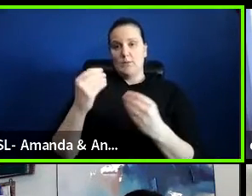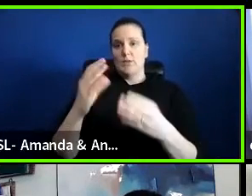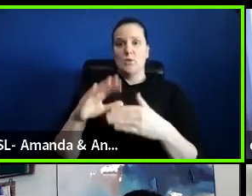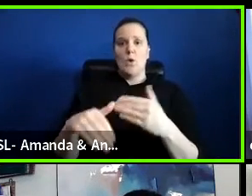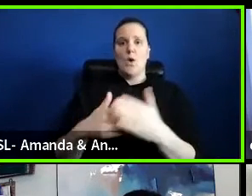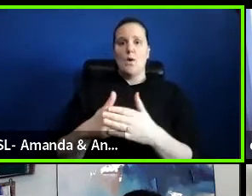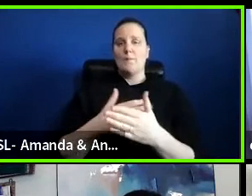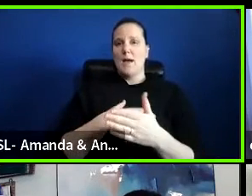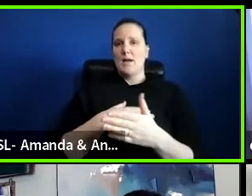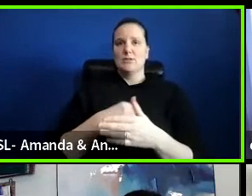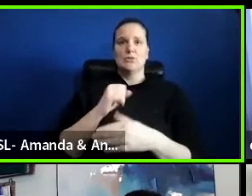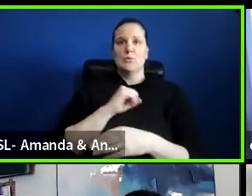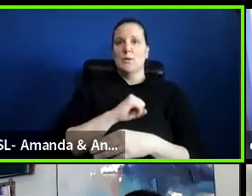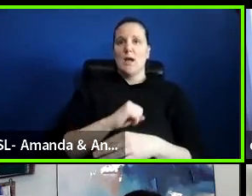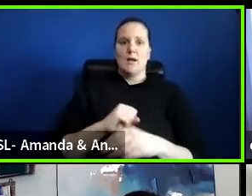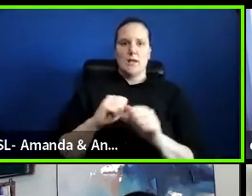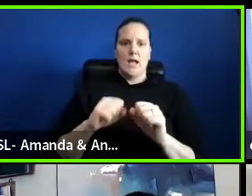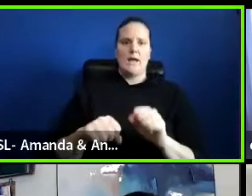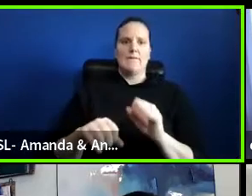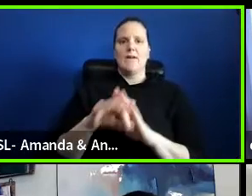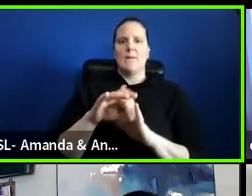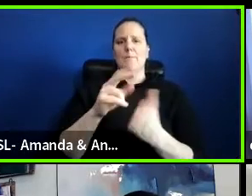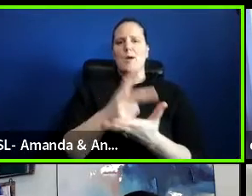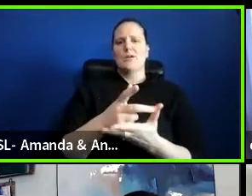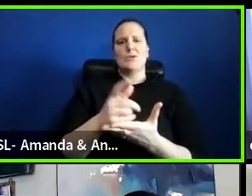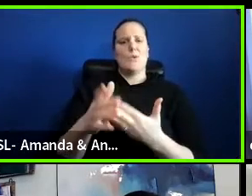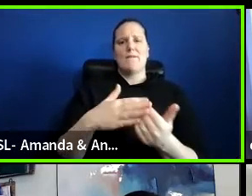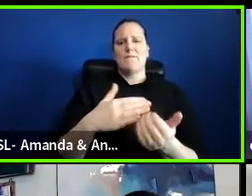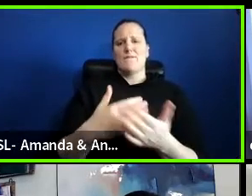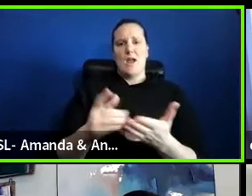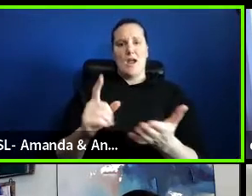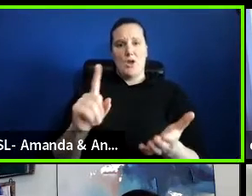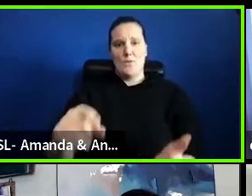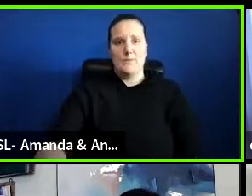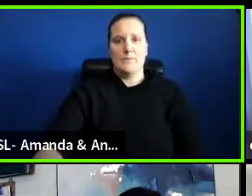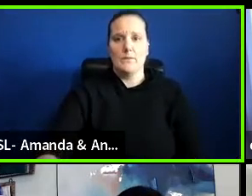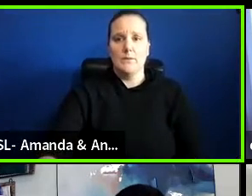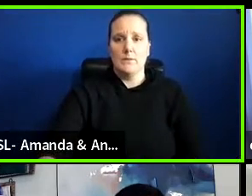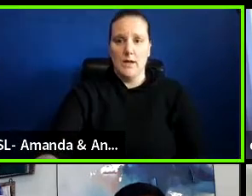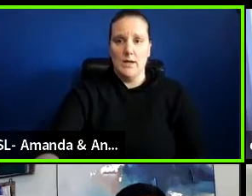my superpower is the ability to find a parking spot wherever I am,